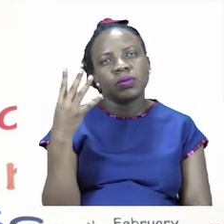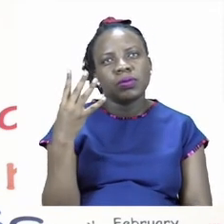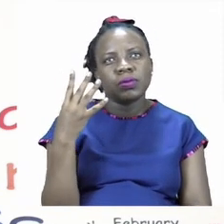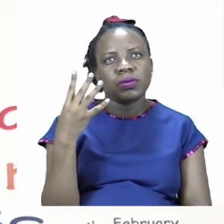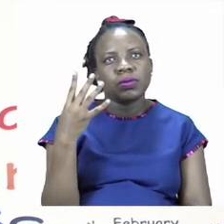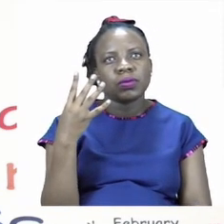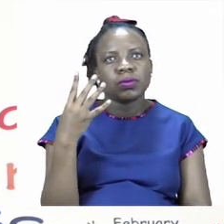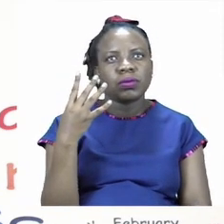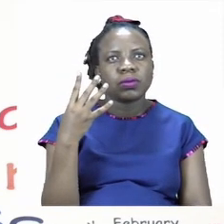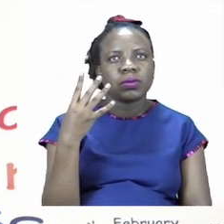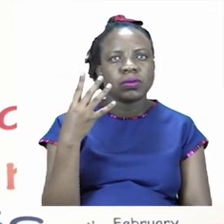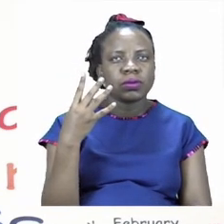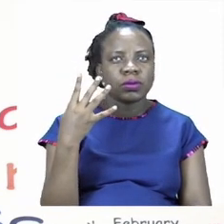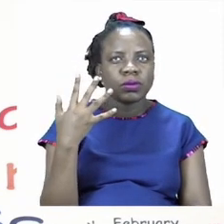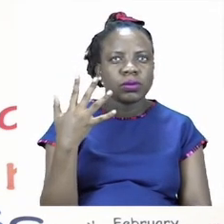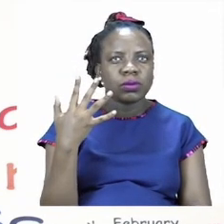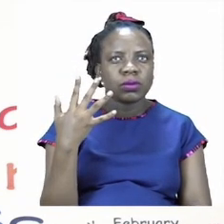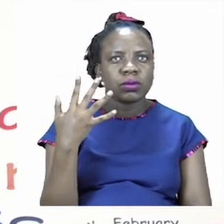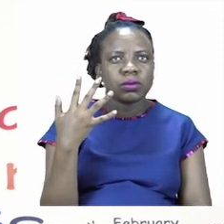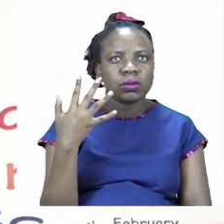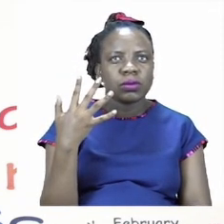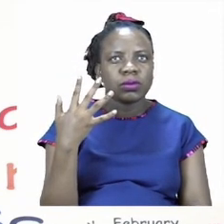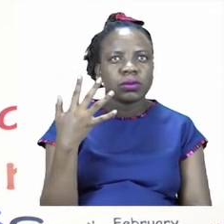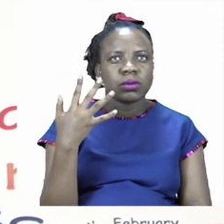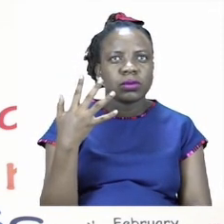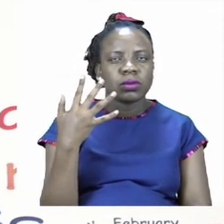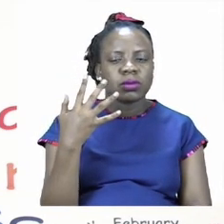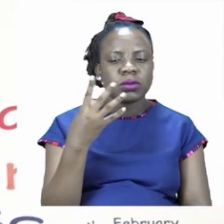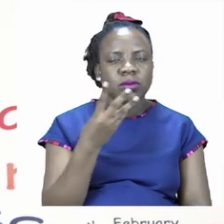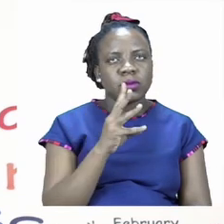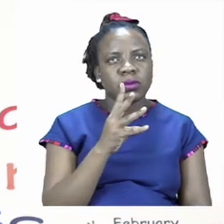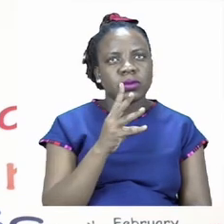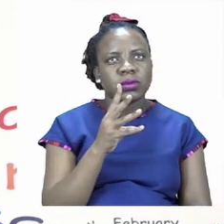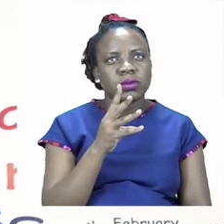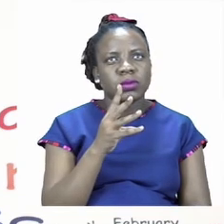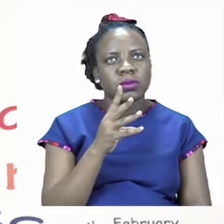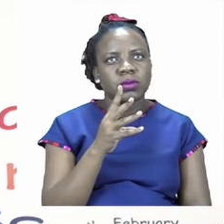4, 5, 6,